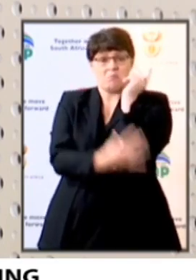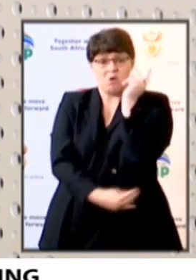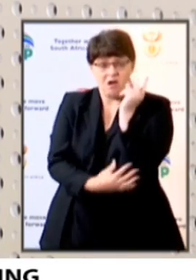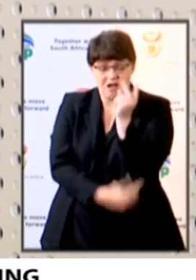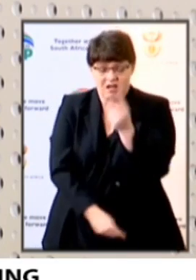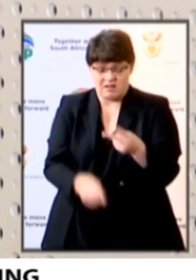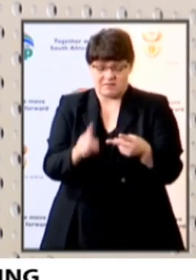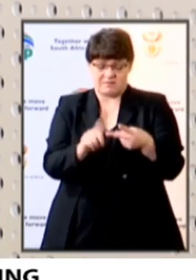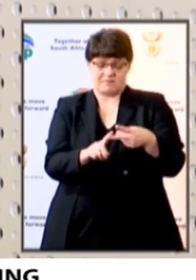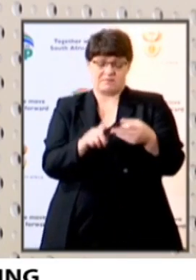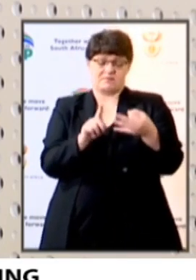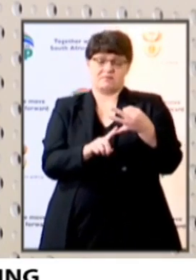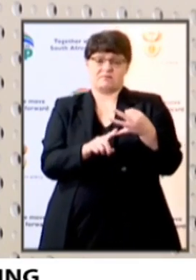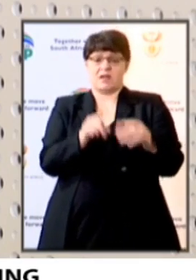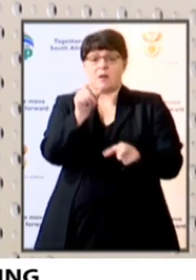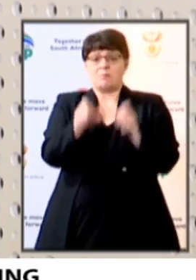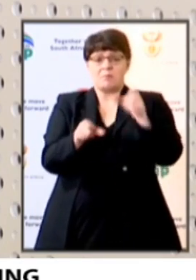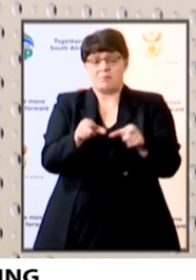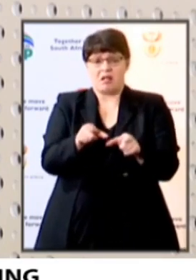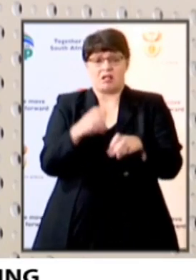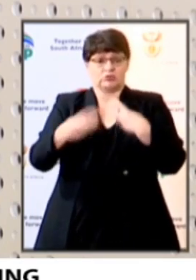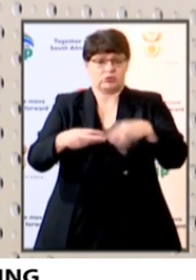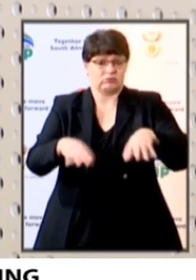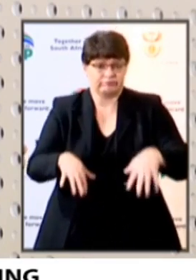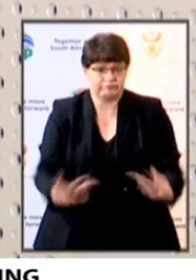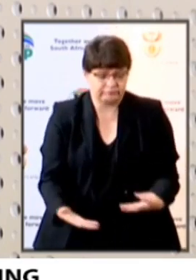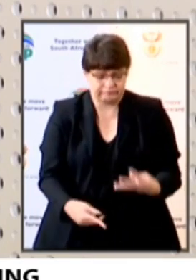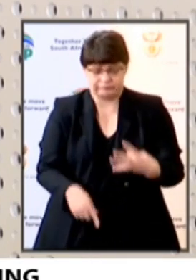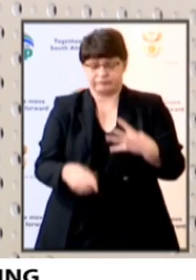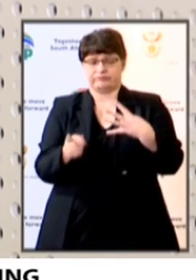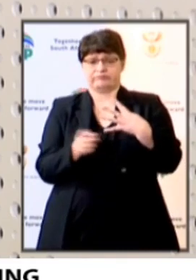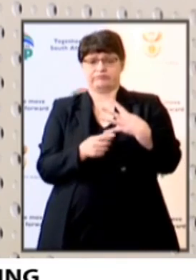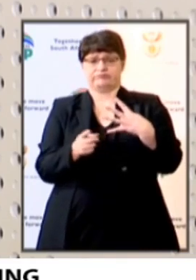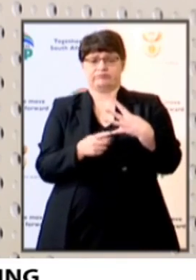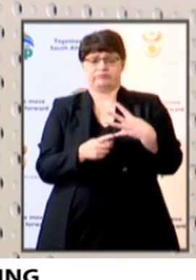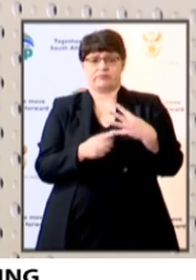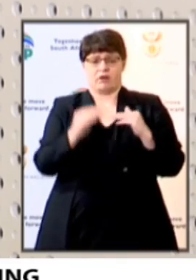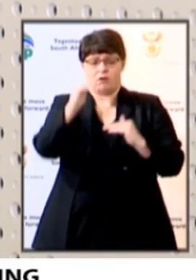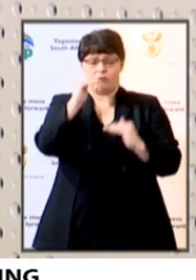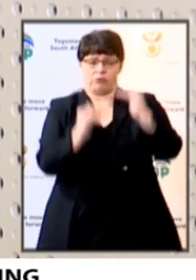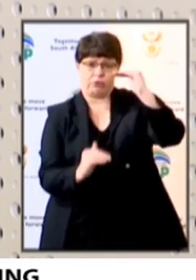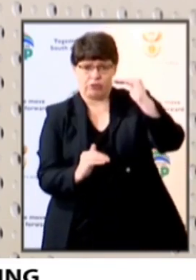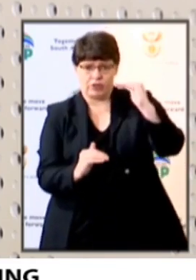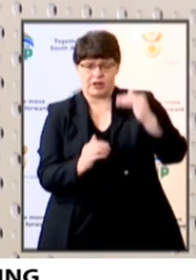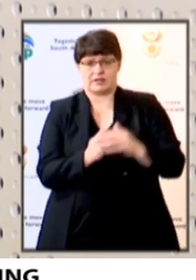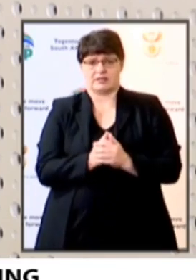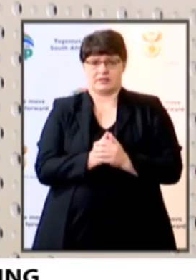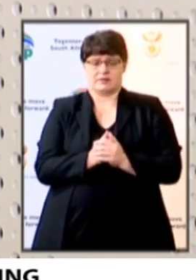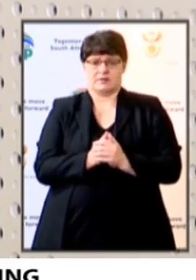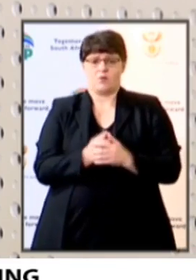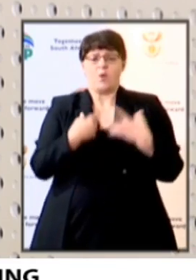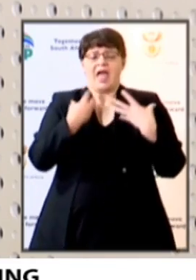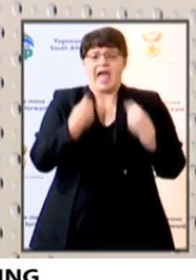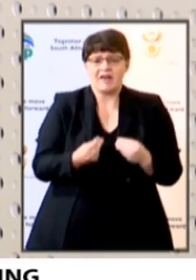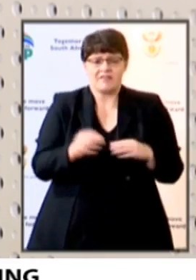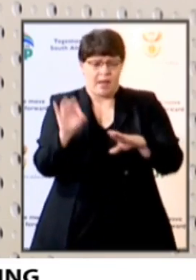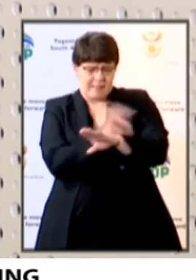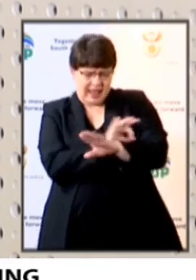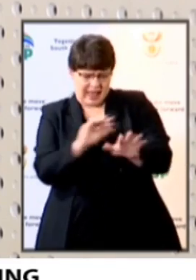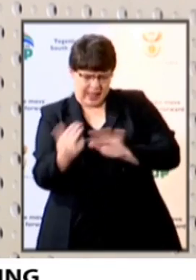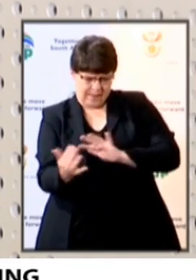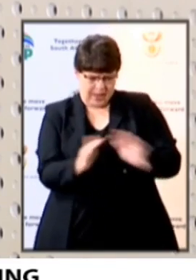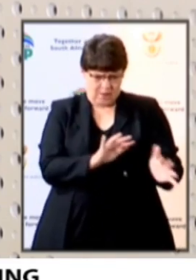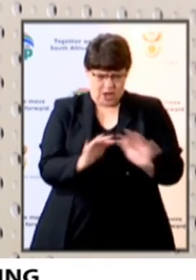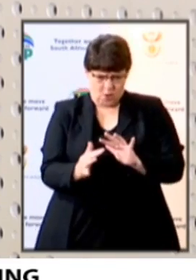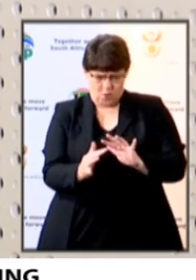unemployment, inequality. It has also exposed our special planning that we inherited